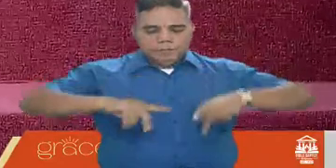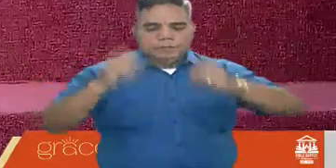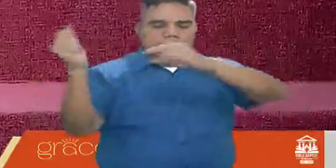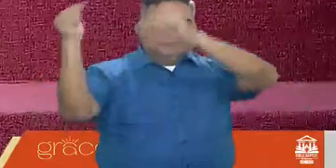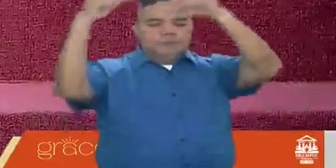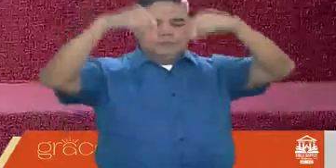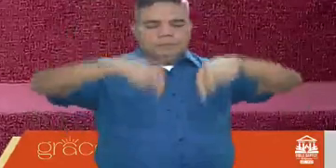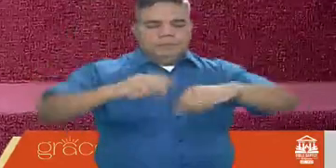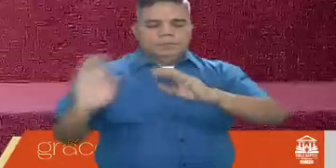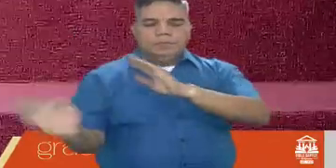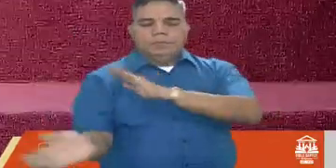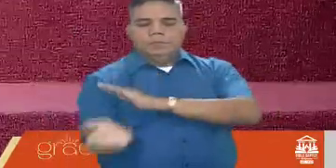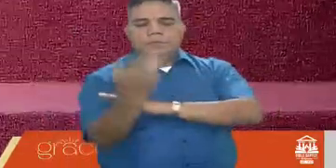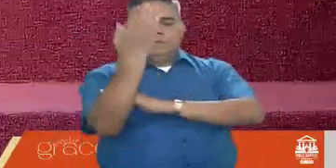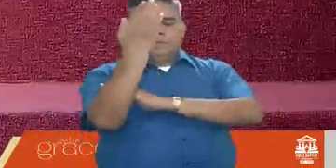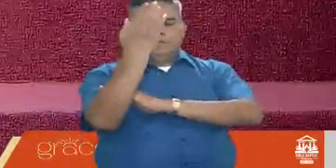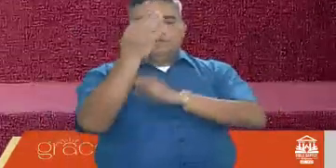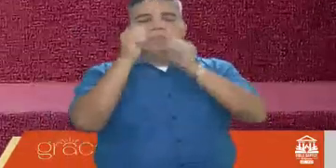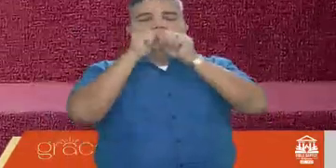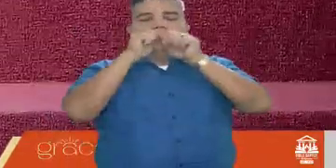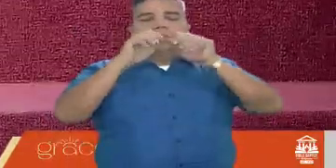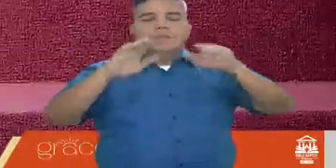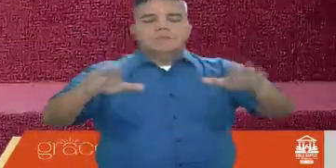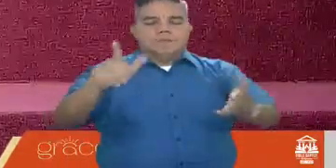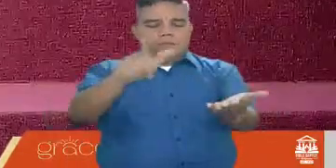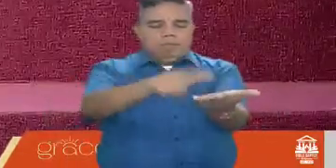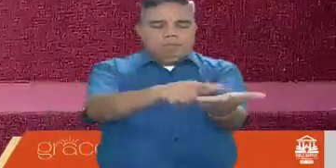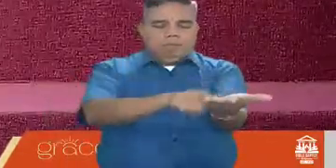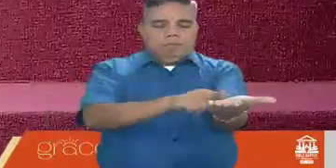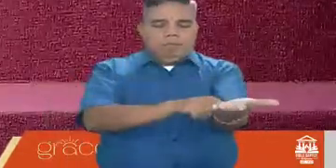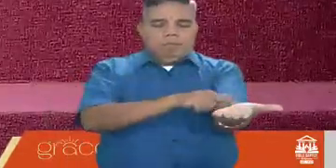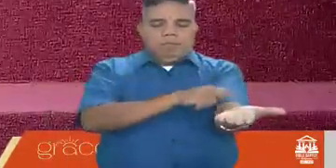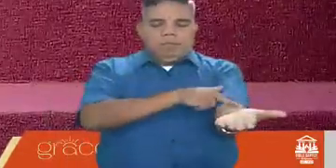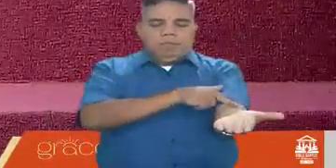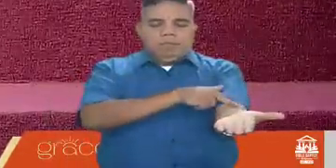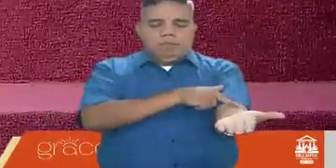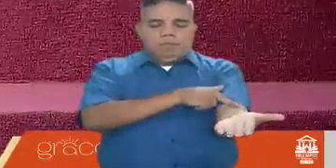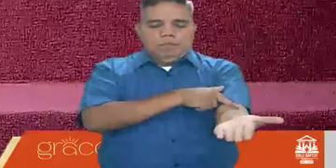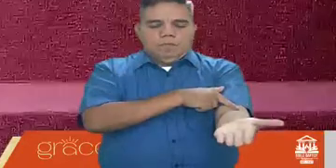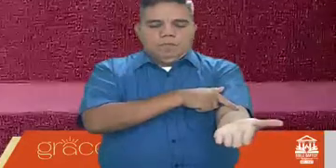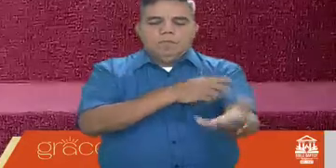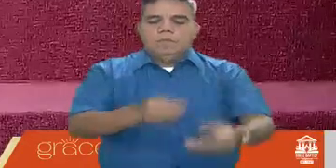that we can come early this morning to be blessed of the lesson that you have